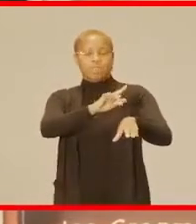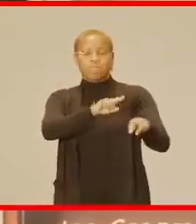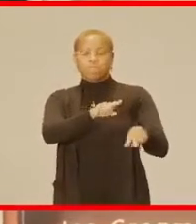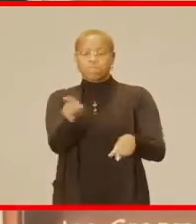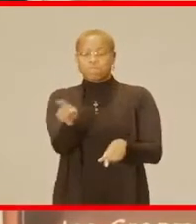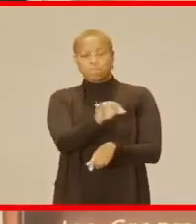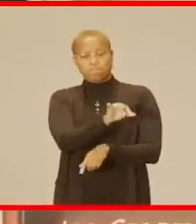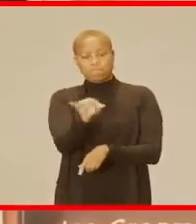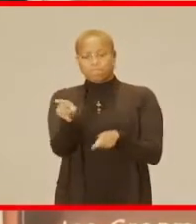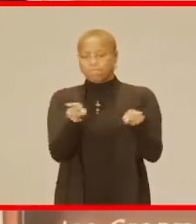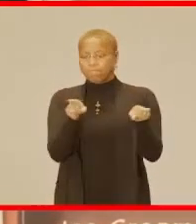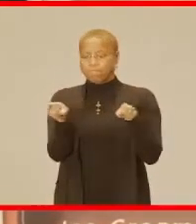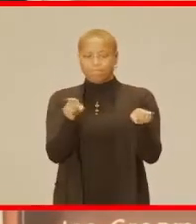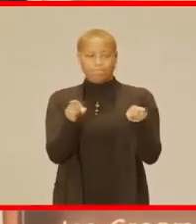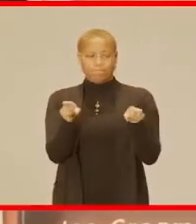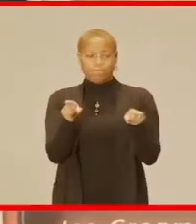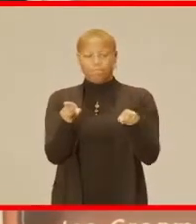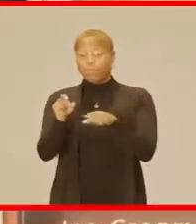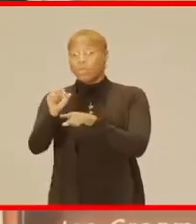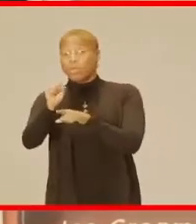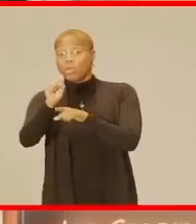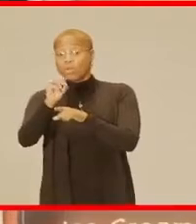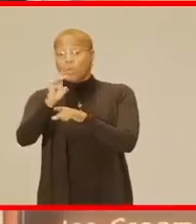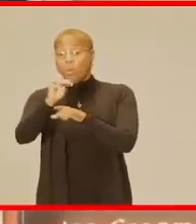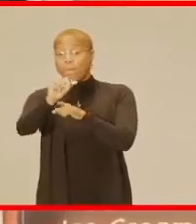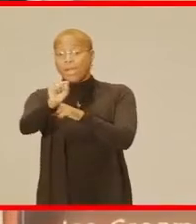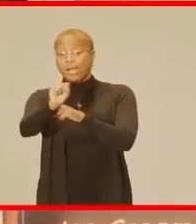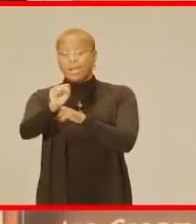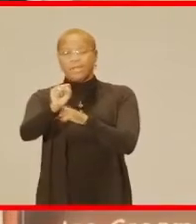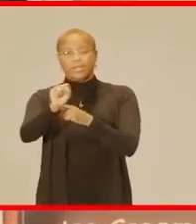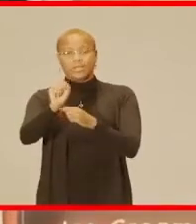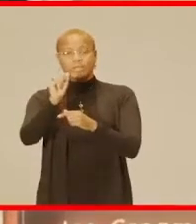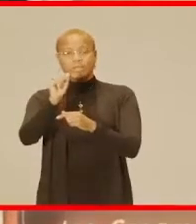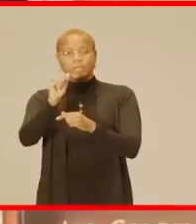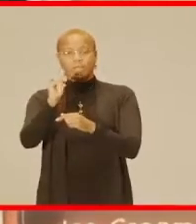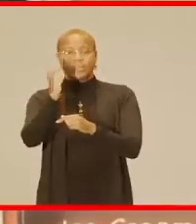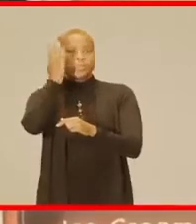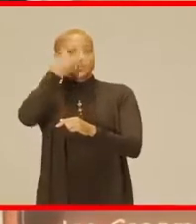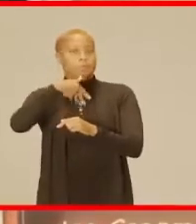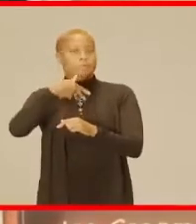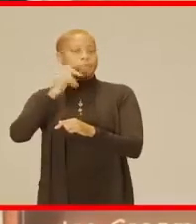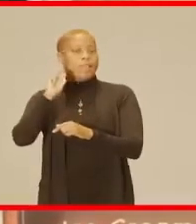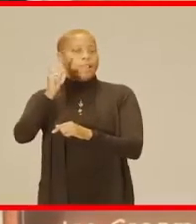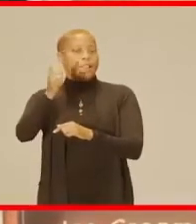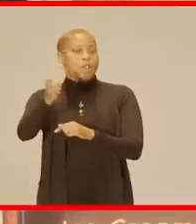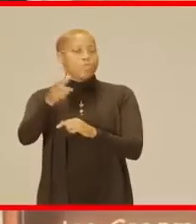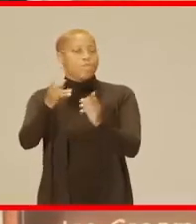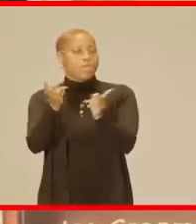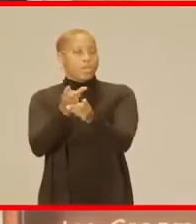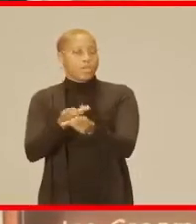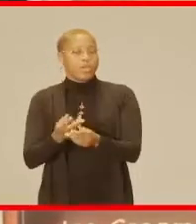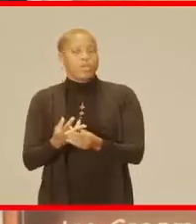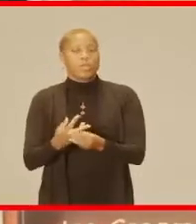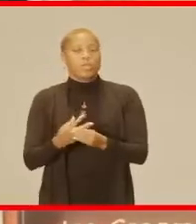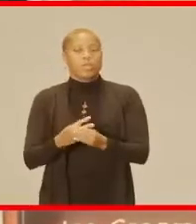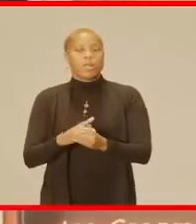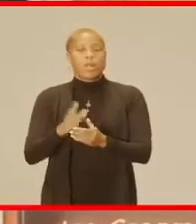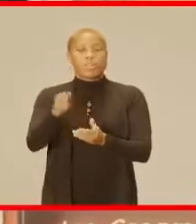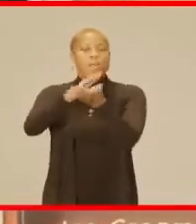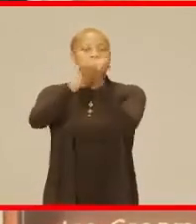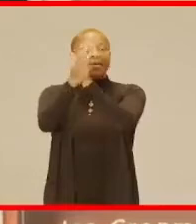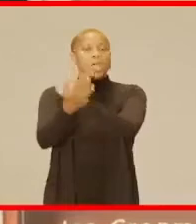The Somas, for some reason you don't know until later in the series, turn into